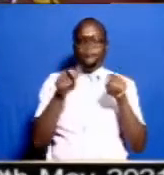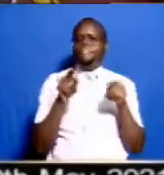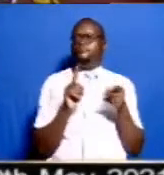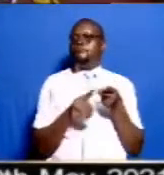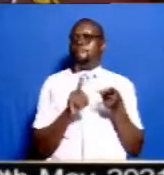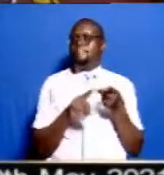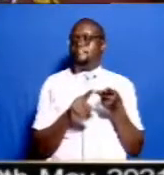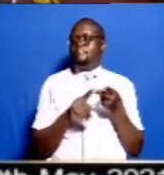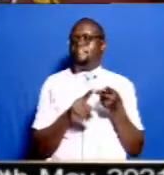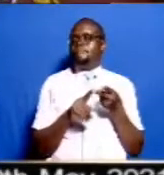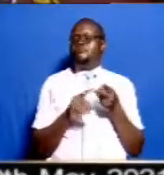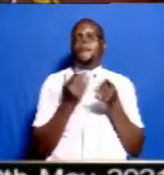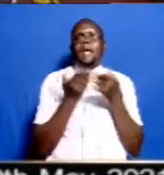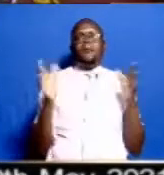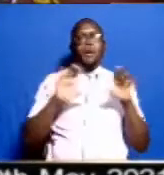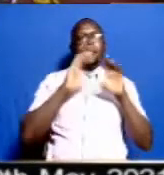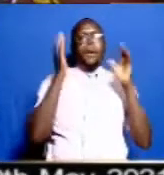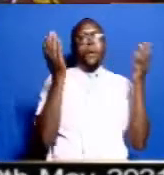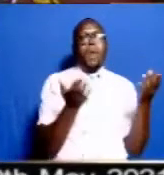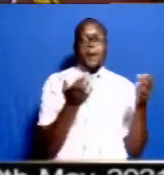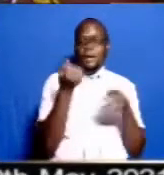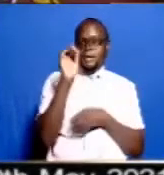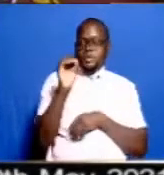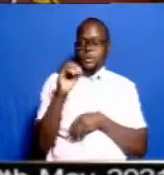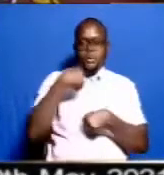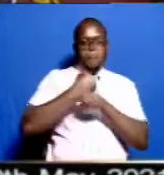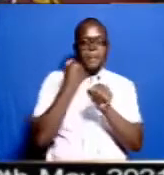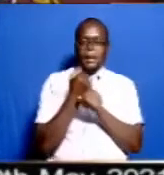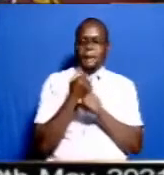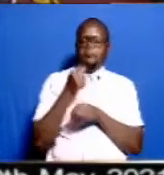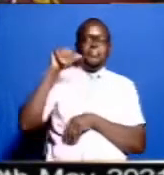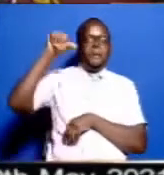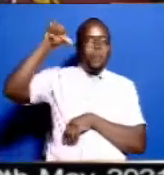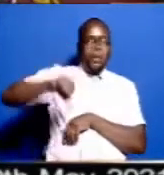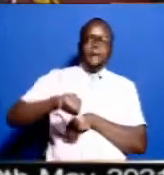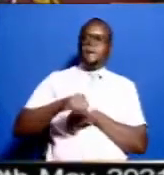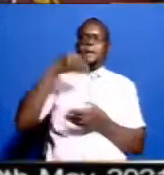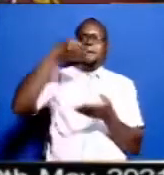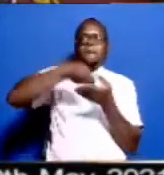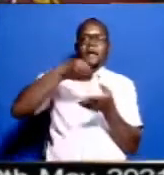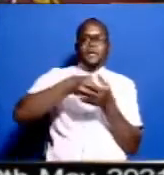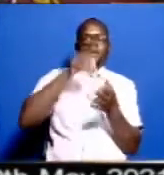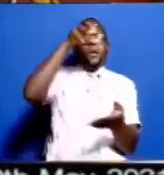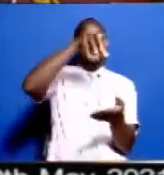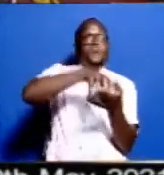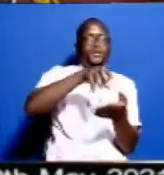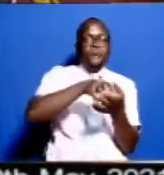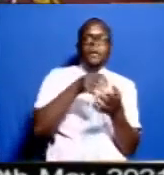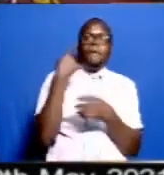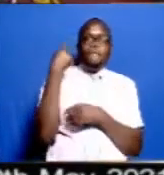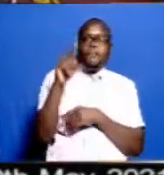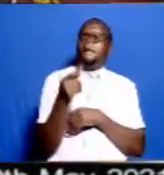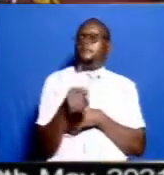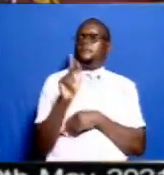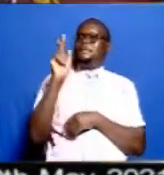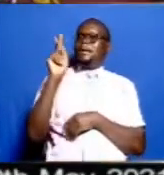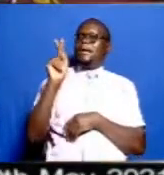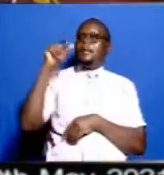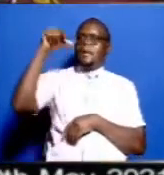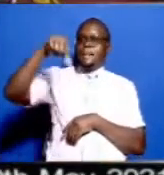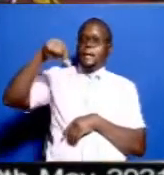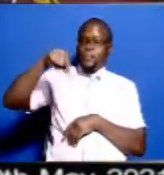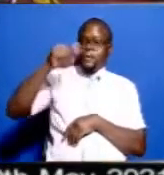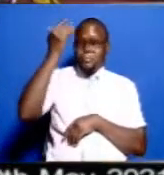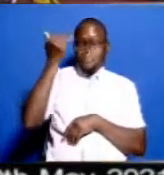of airlines worldwide, and therefore worsened the financial position of the already ailing